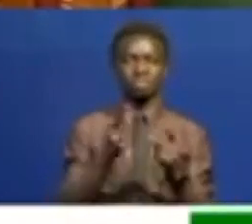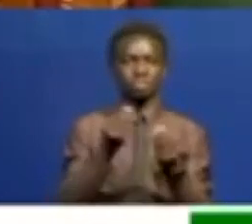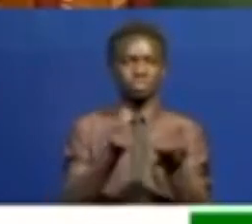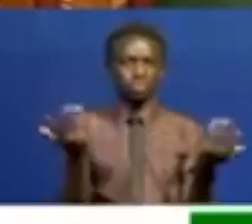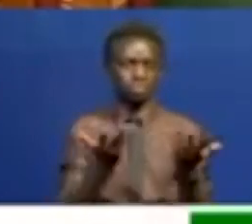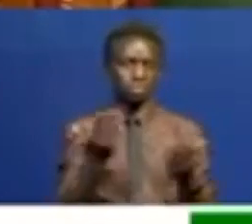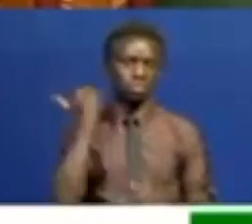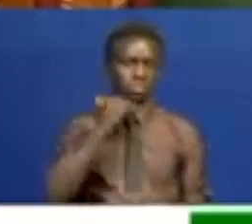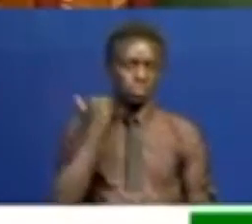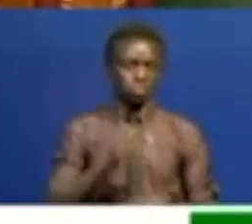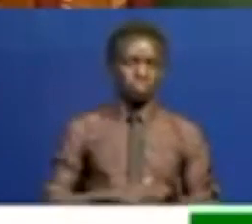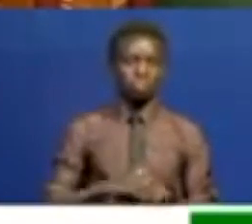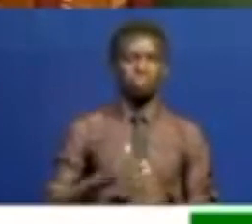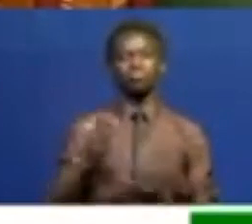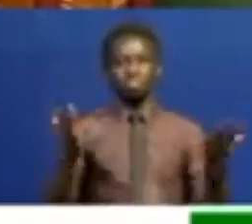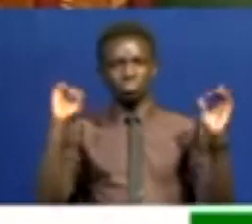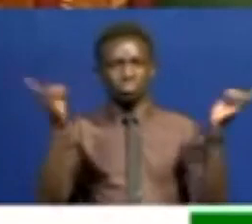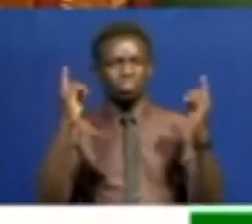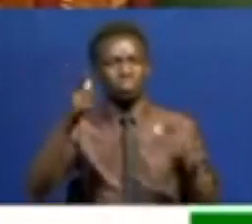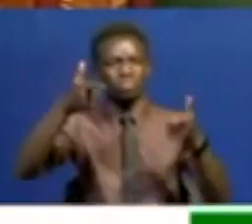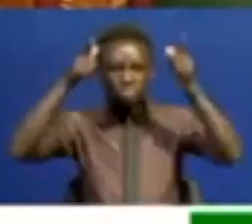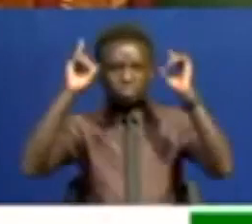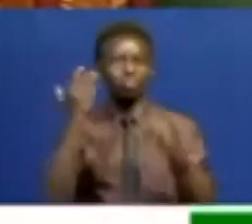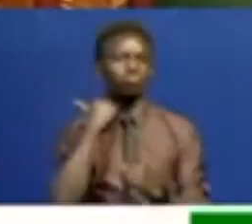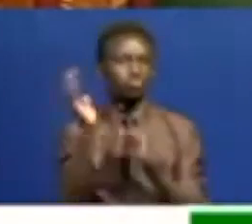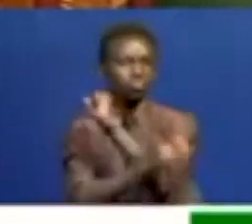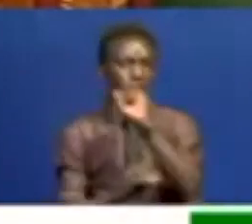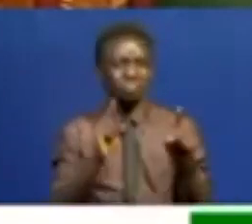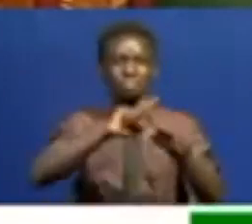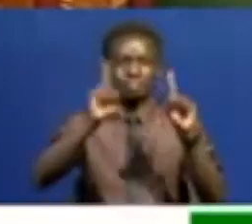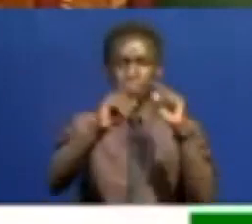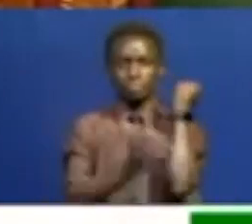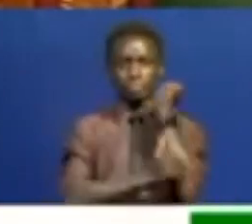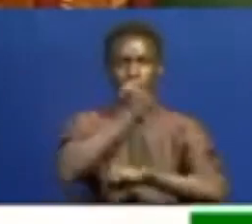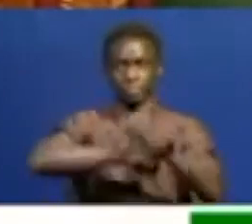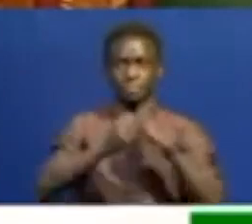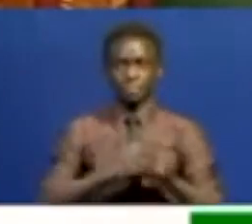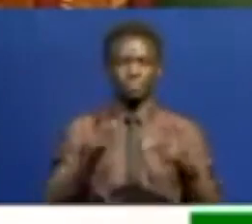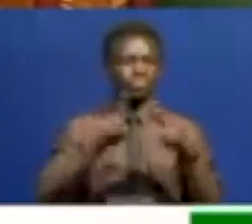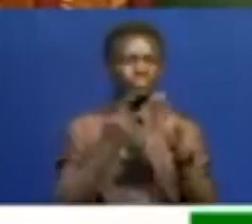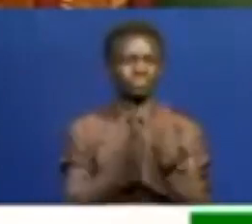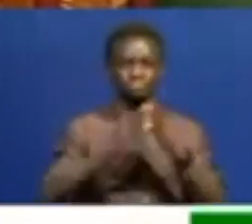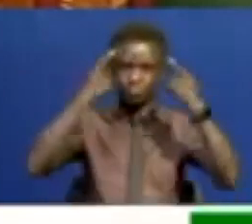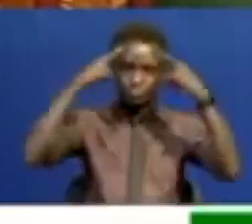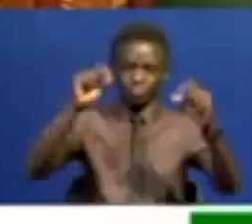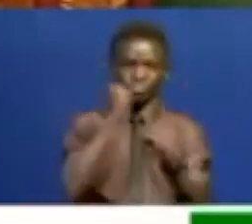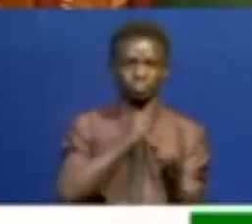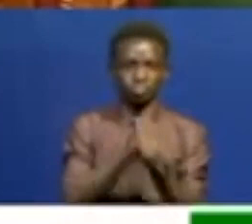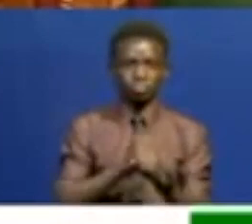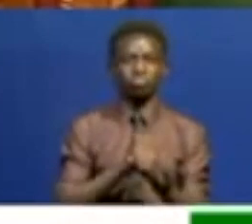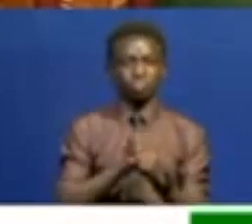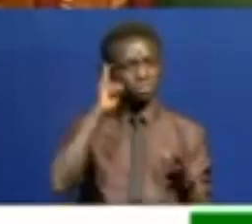cattle rustling, and other forms of impunity in all parts of the country, beginning with a successful security operation